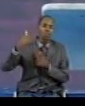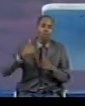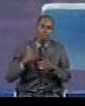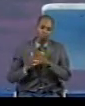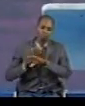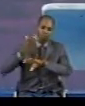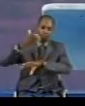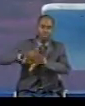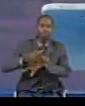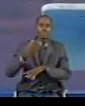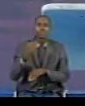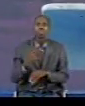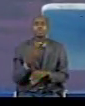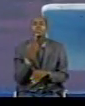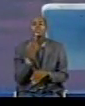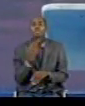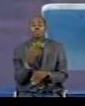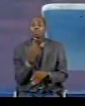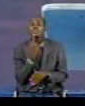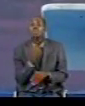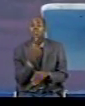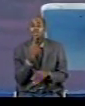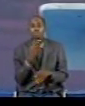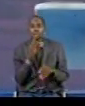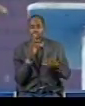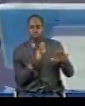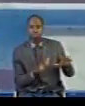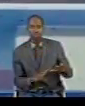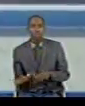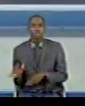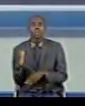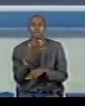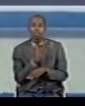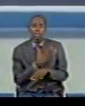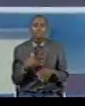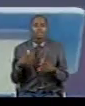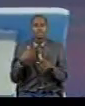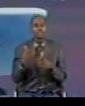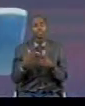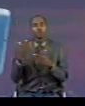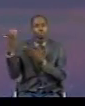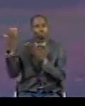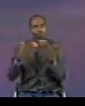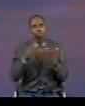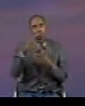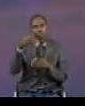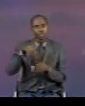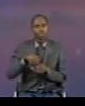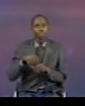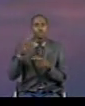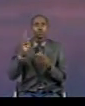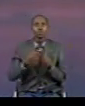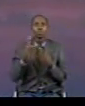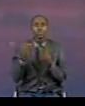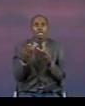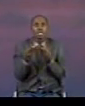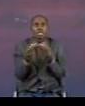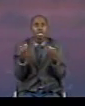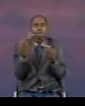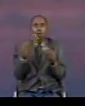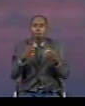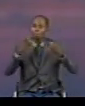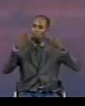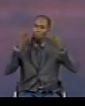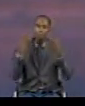cannot touch you anymore, and then it brings you in to the land of plenty, to the land